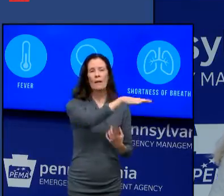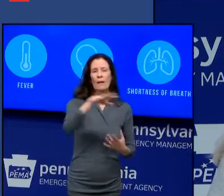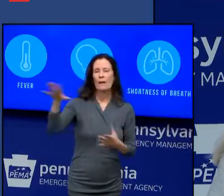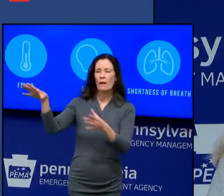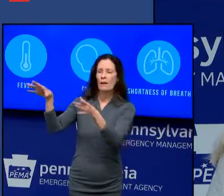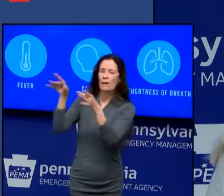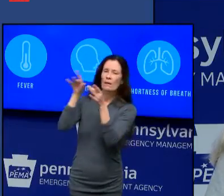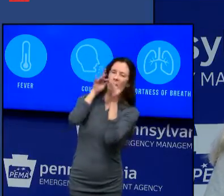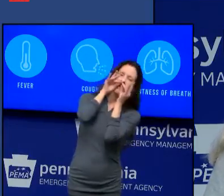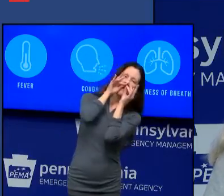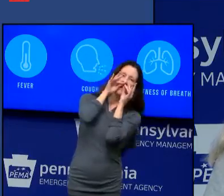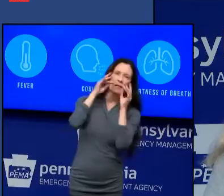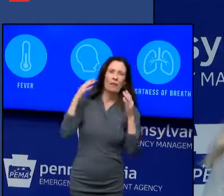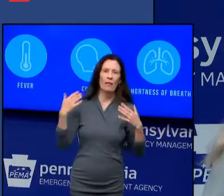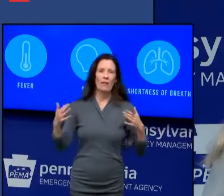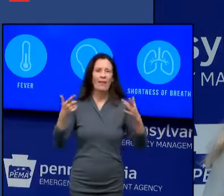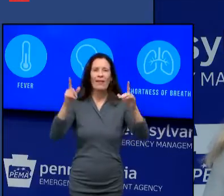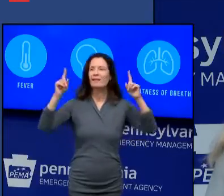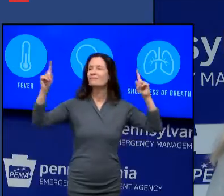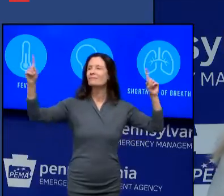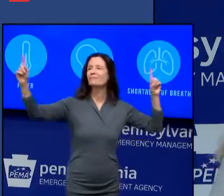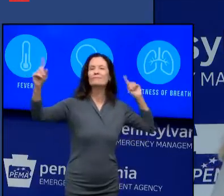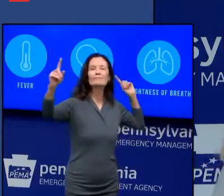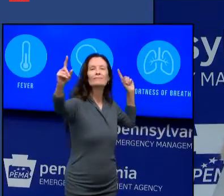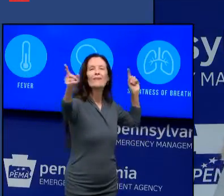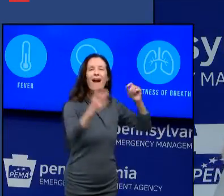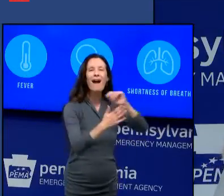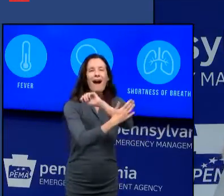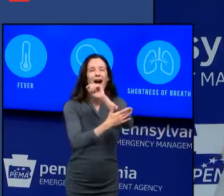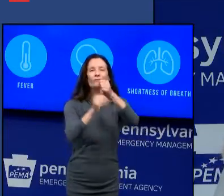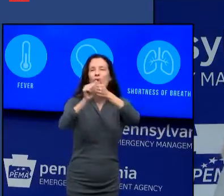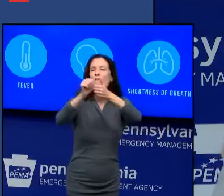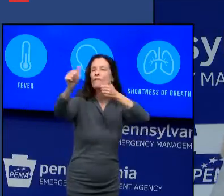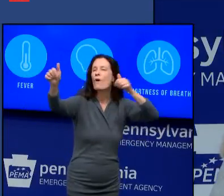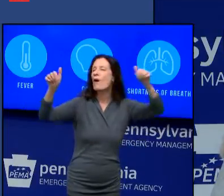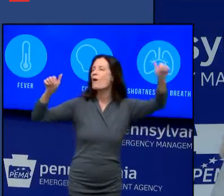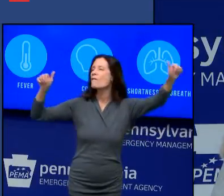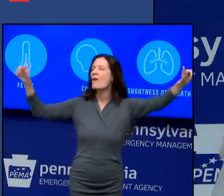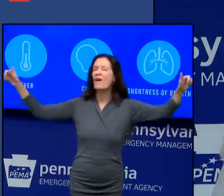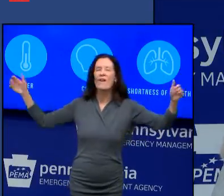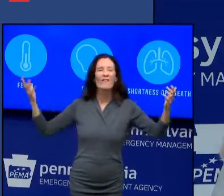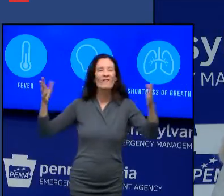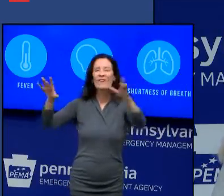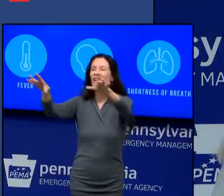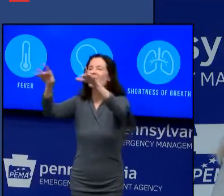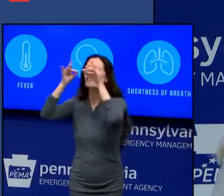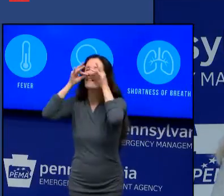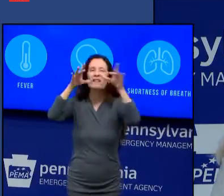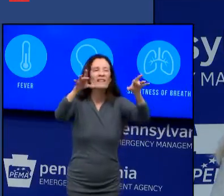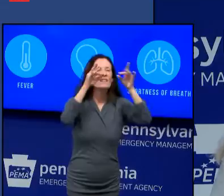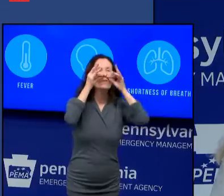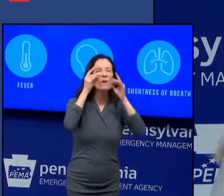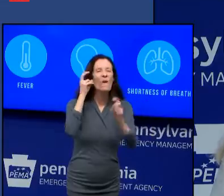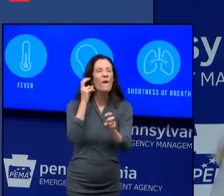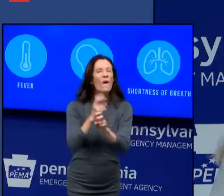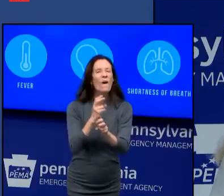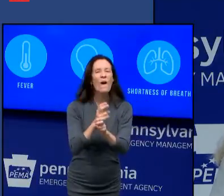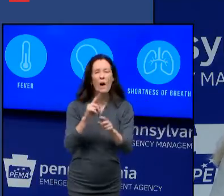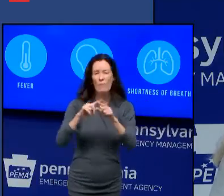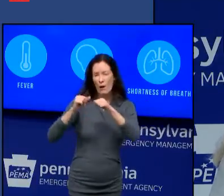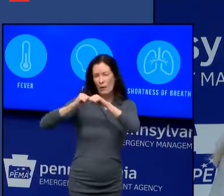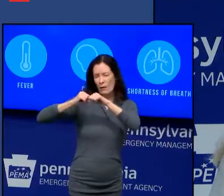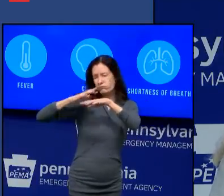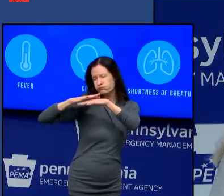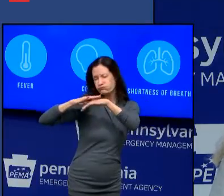this throughout the world. We have certainly seen this in the United States. New York City, I believe, has the highest